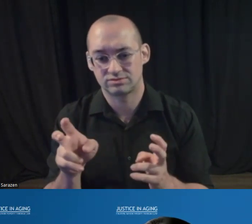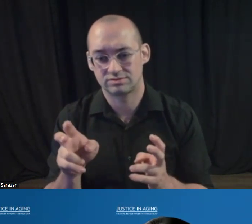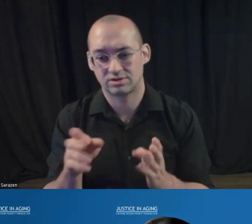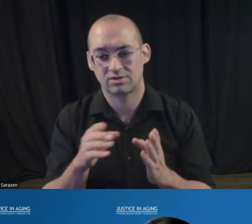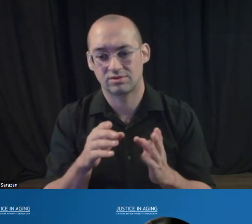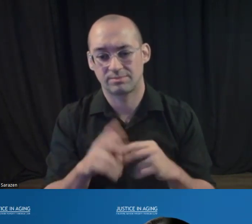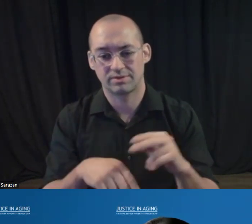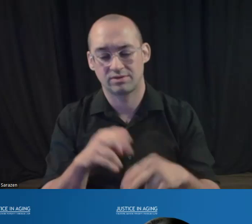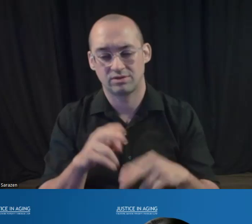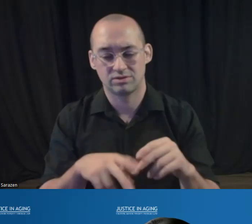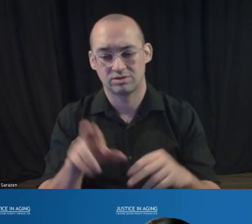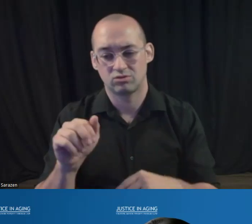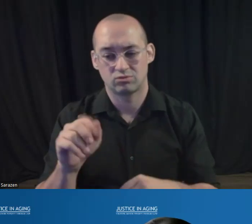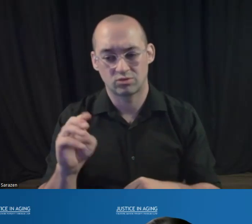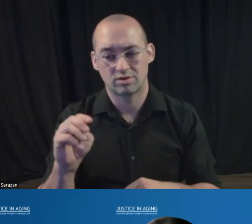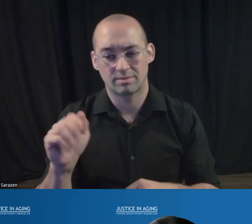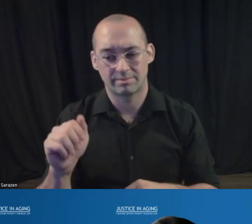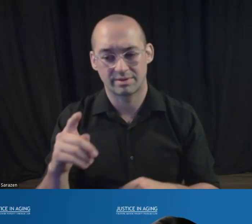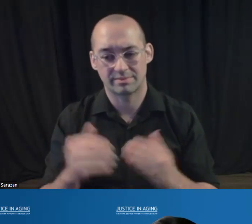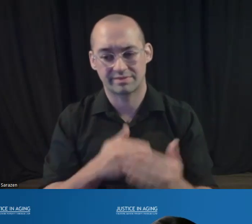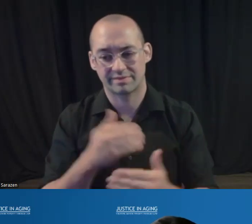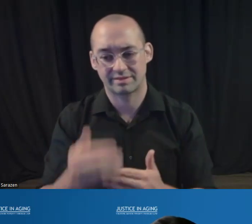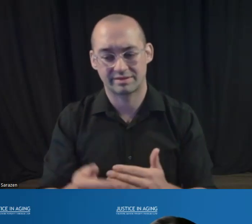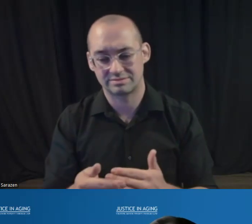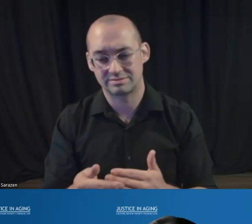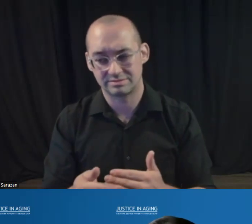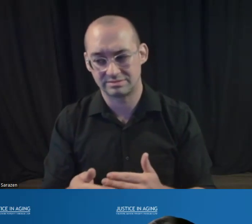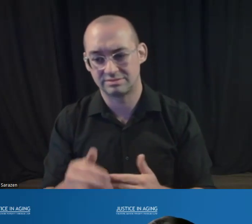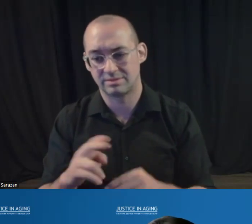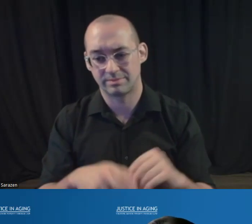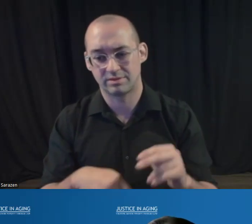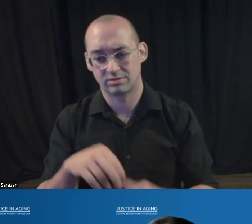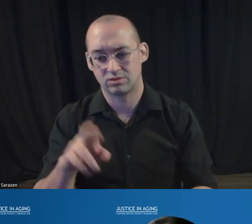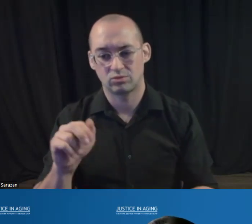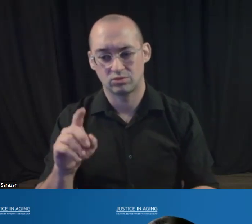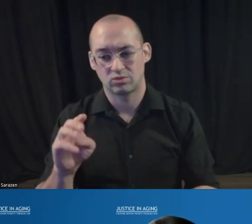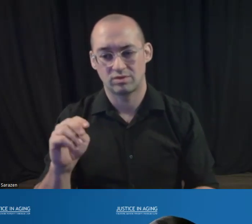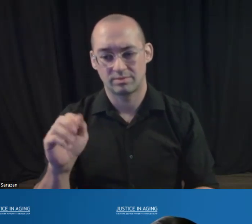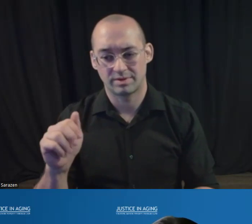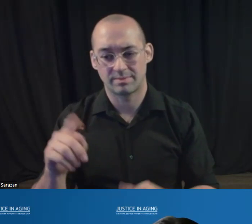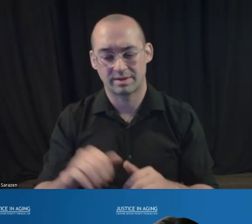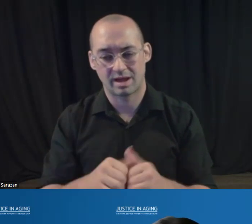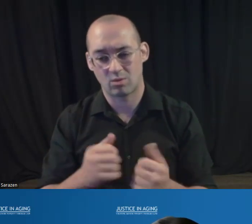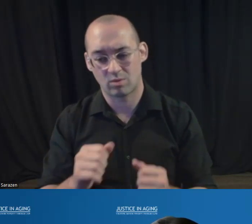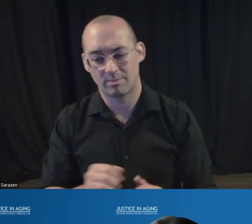roadmap, because our next steps are by the end of next year to build out a roadmap for how we approach building out capacity in the system